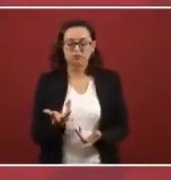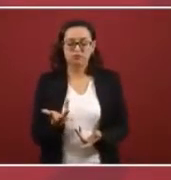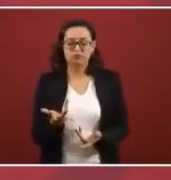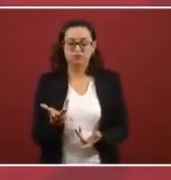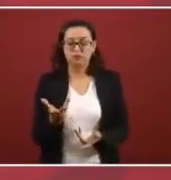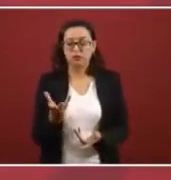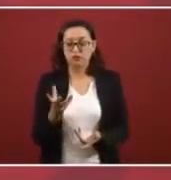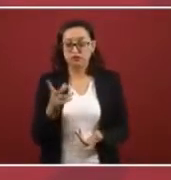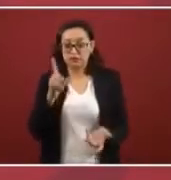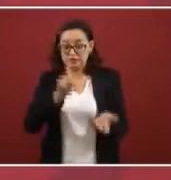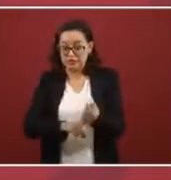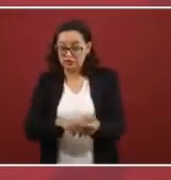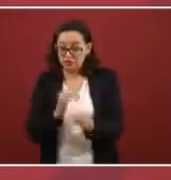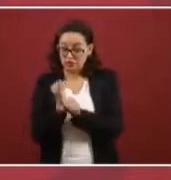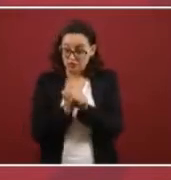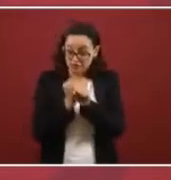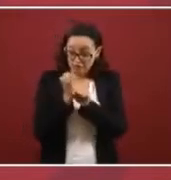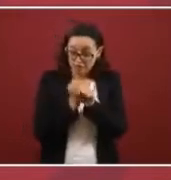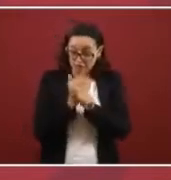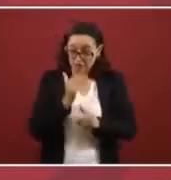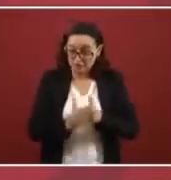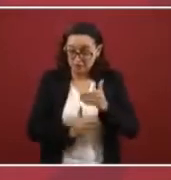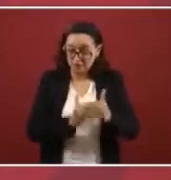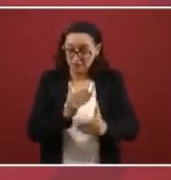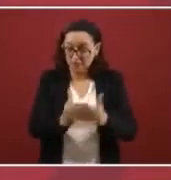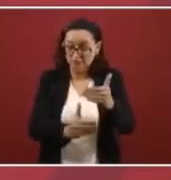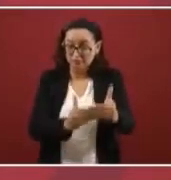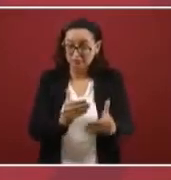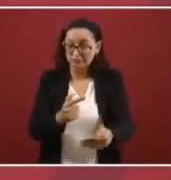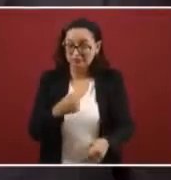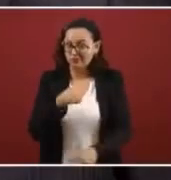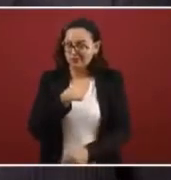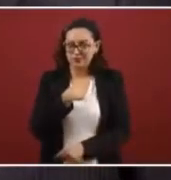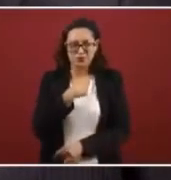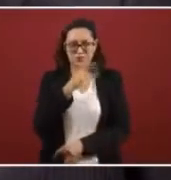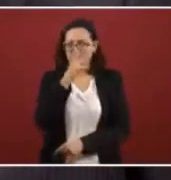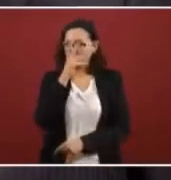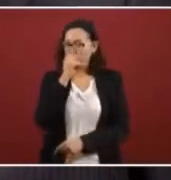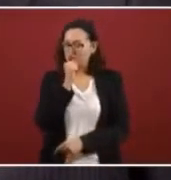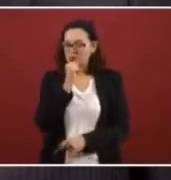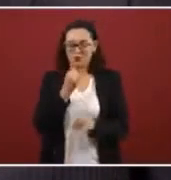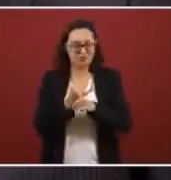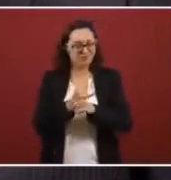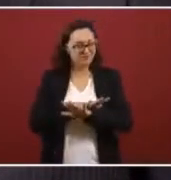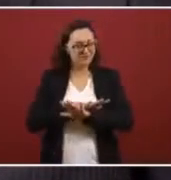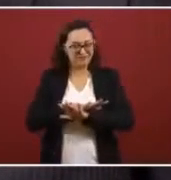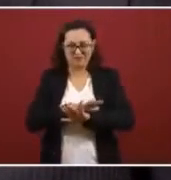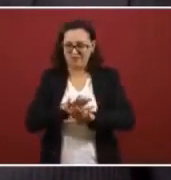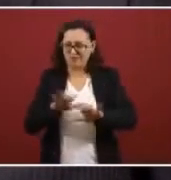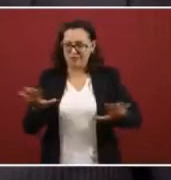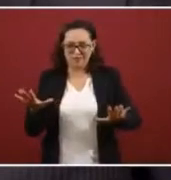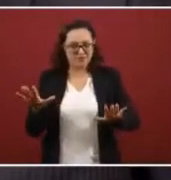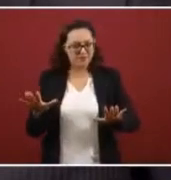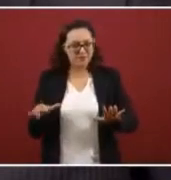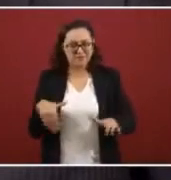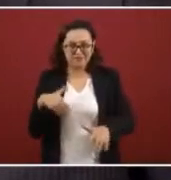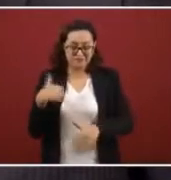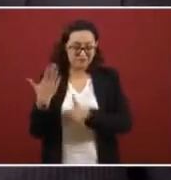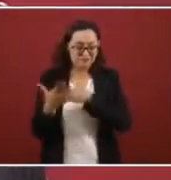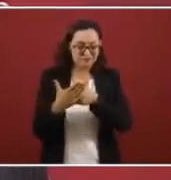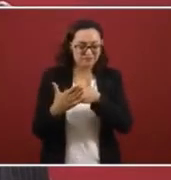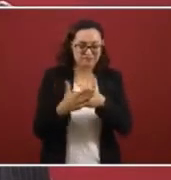And if there exists an investigation, then that would